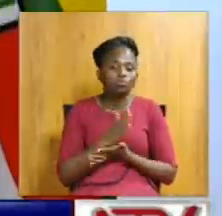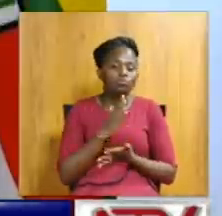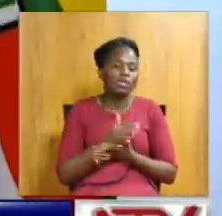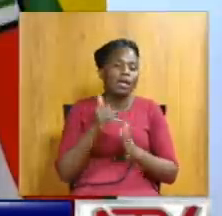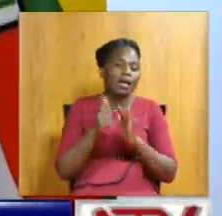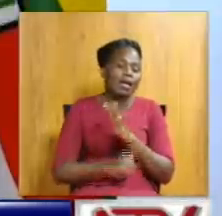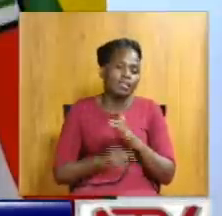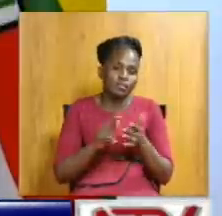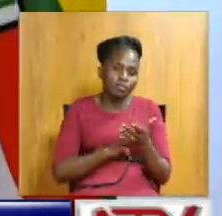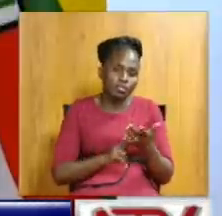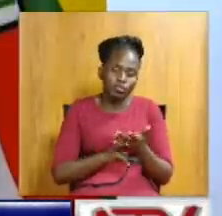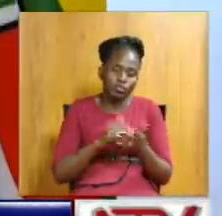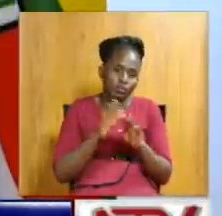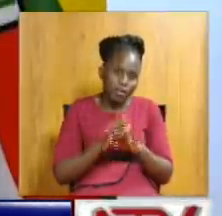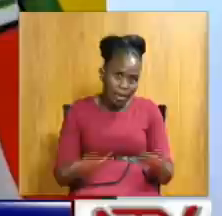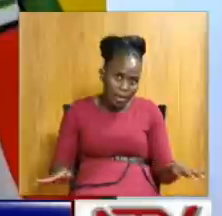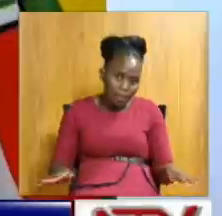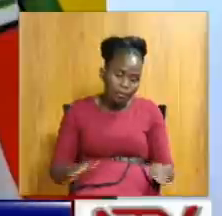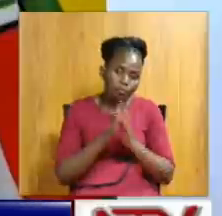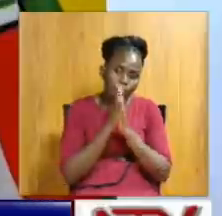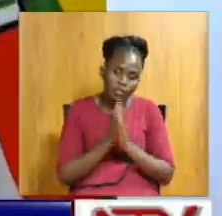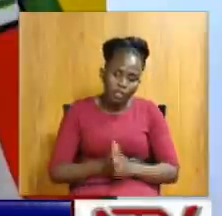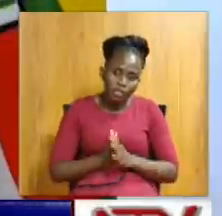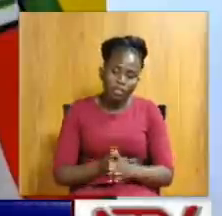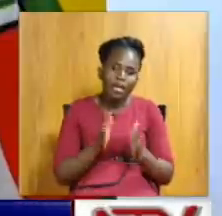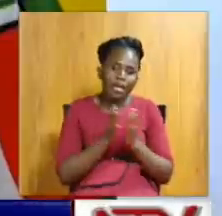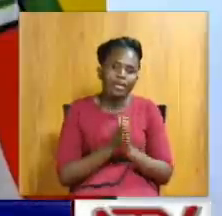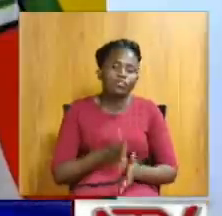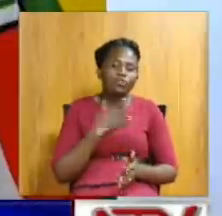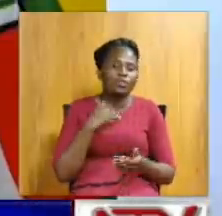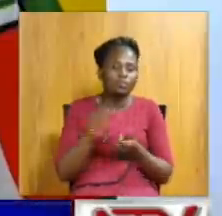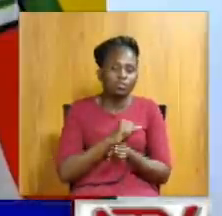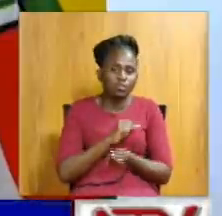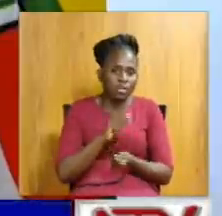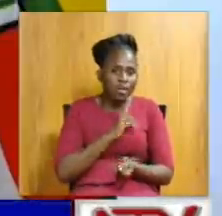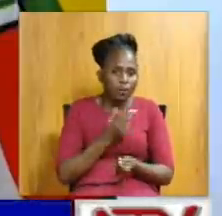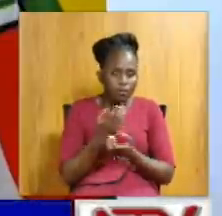underutilization of the land, and stunting our economic growth.